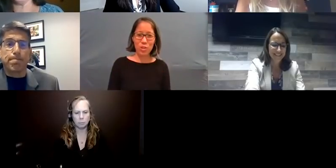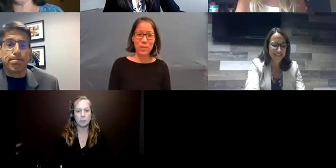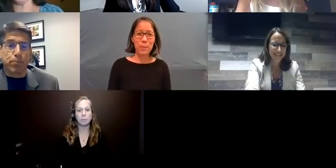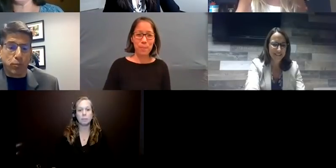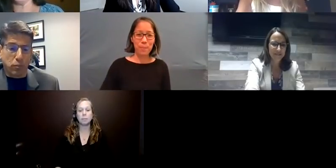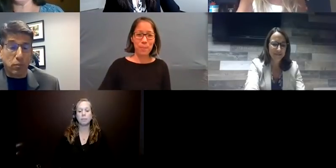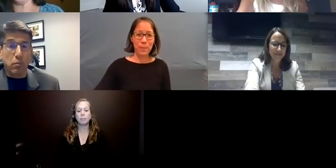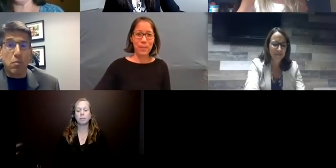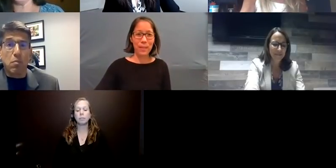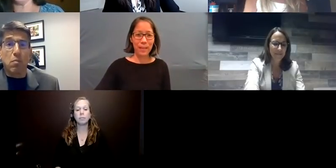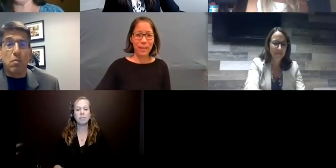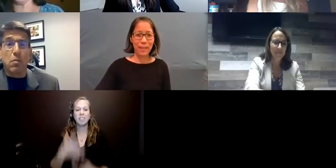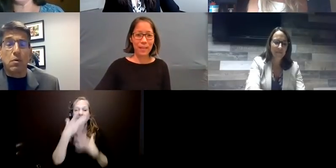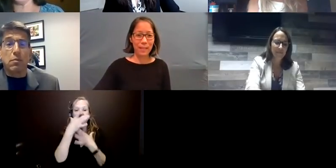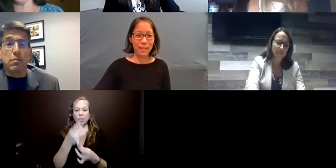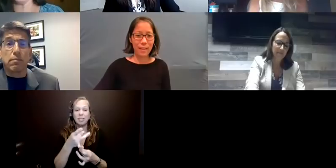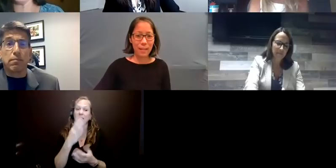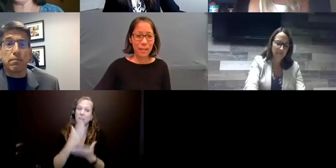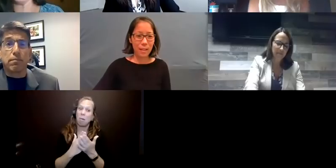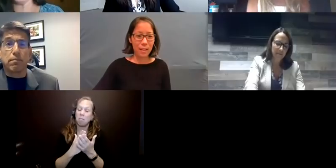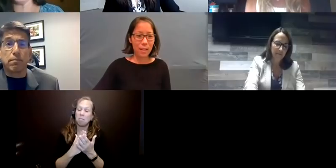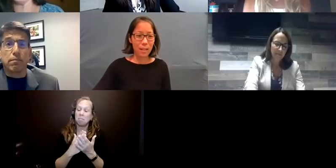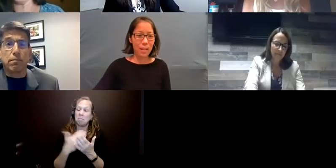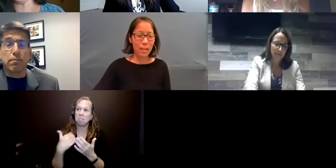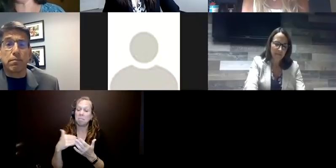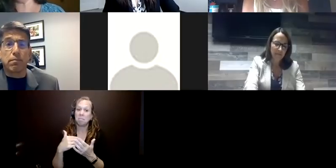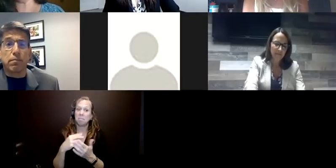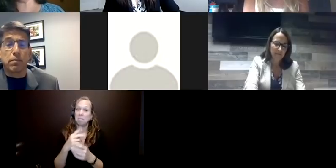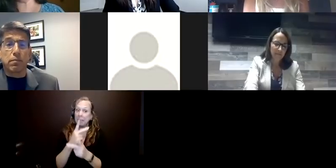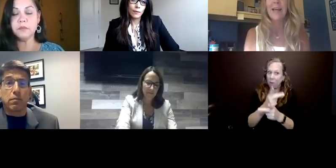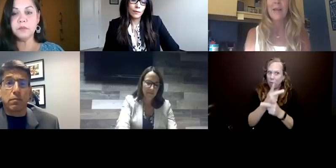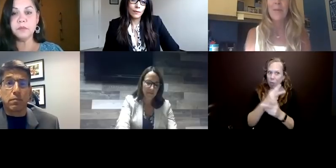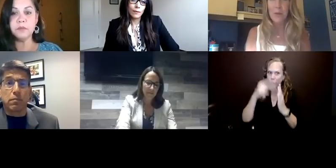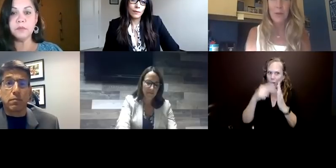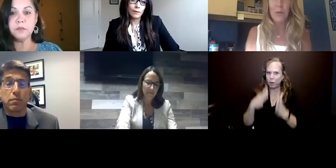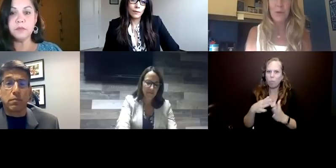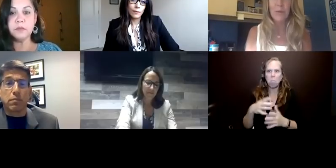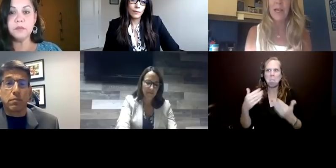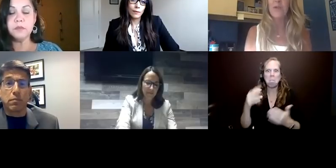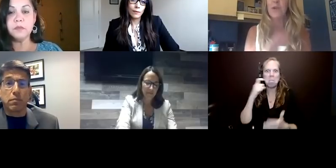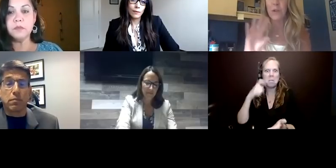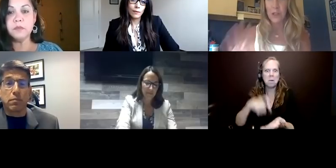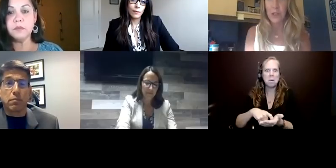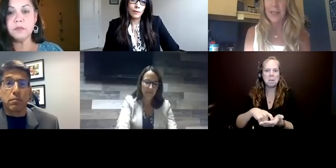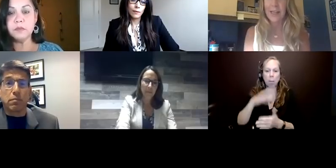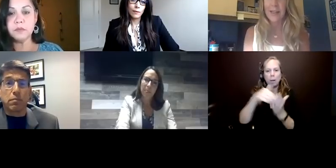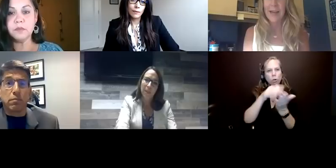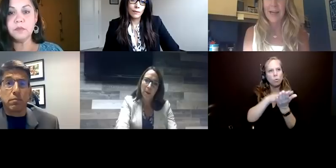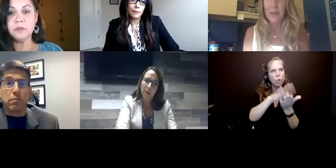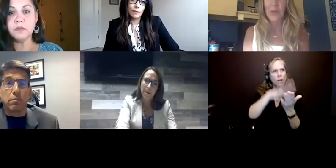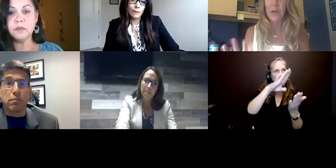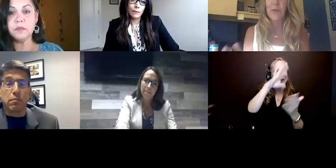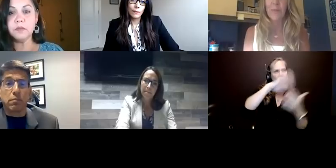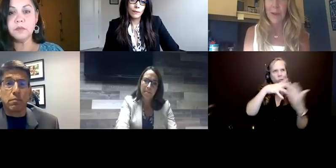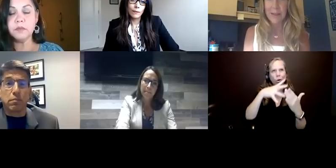Oh, there was a interesting, some very careful reader noticed that the middle school schedule looked just like the high